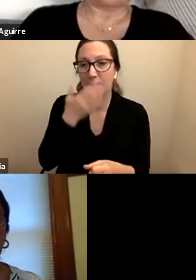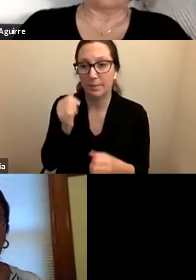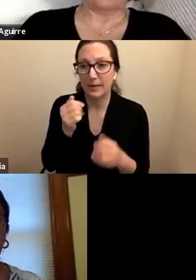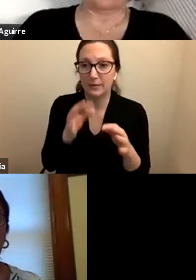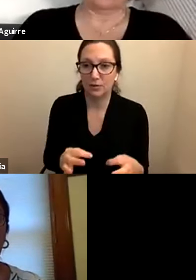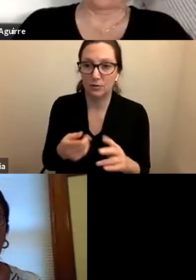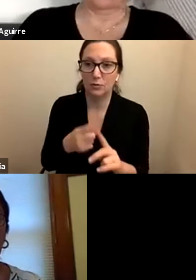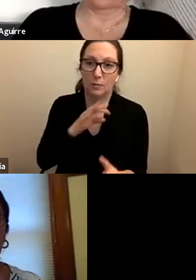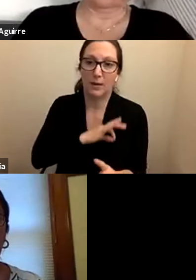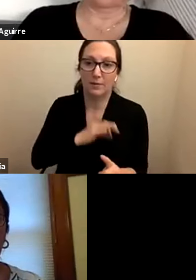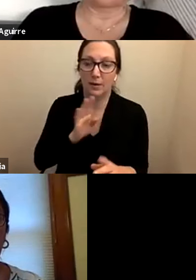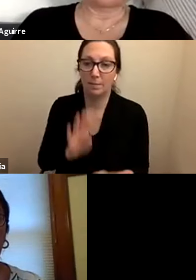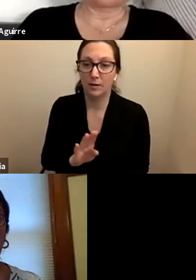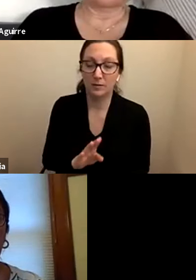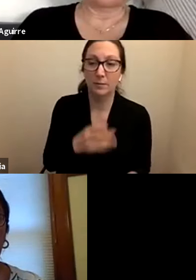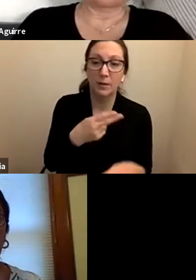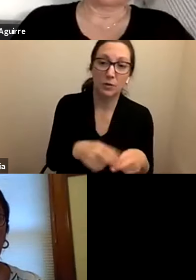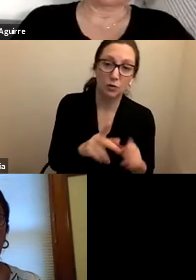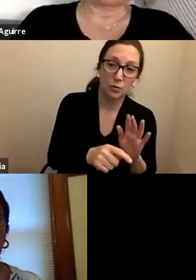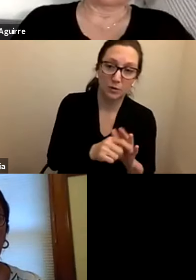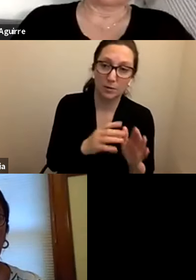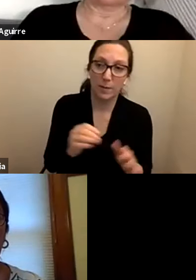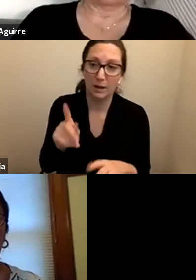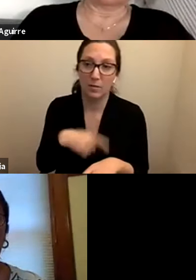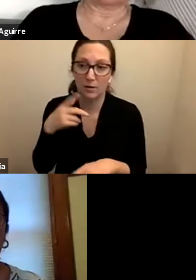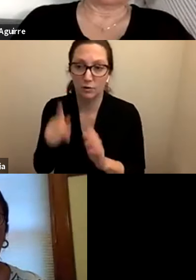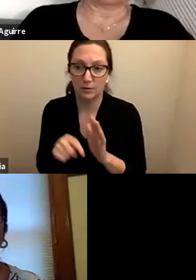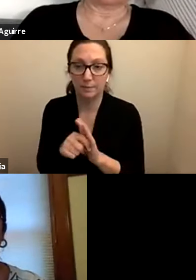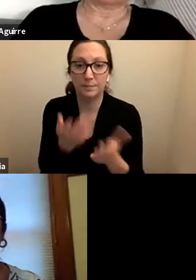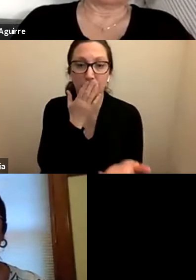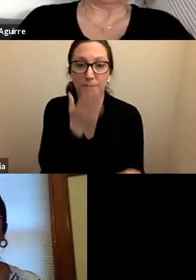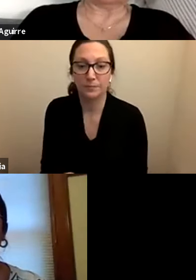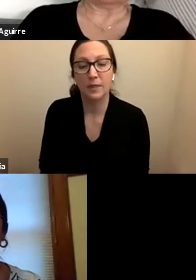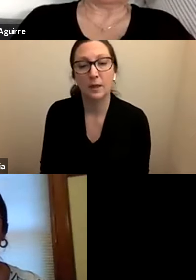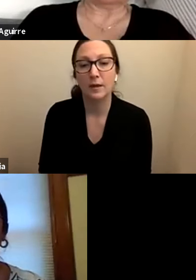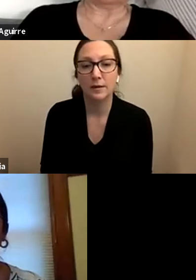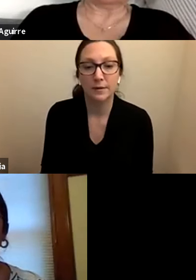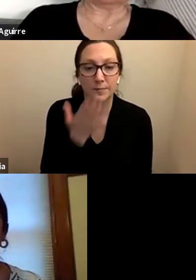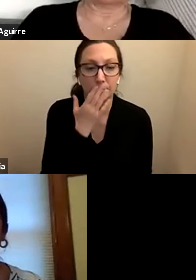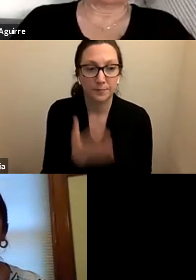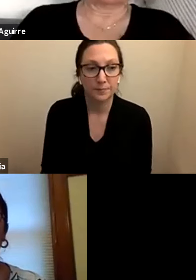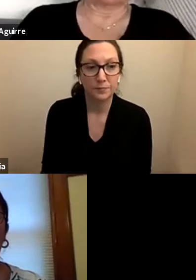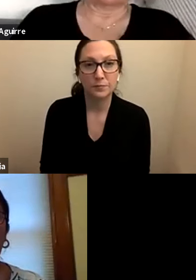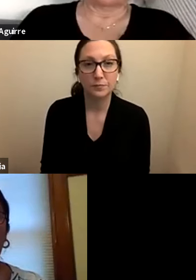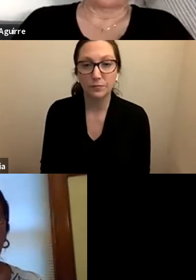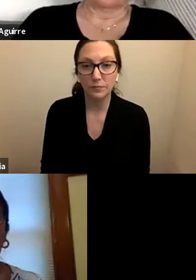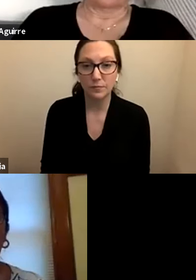benefit Boston, not only in the short term, but also in the long run. Thank you. Thank you.